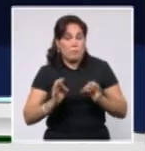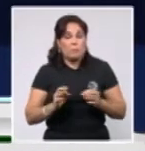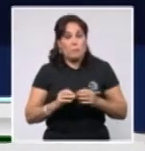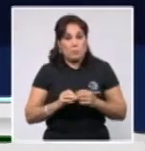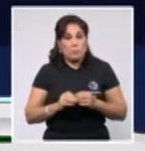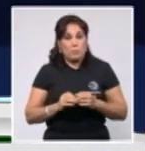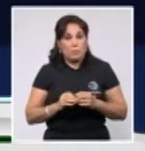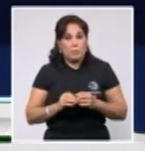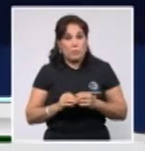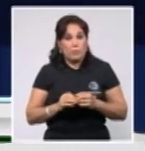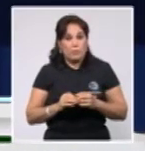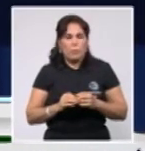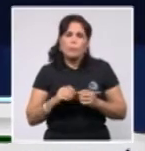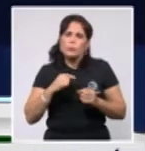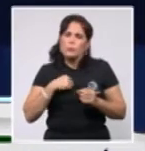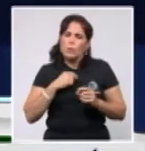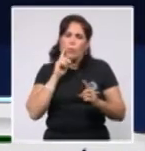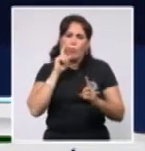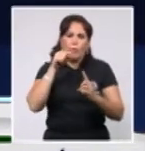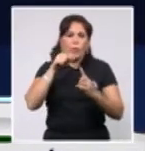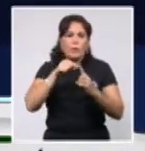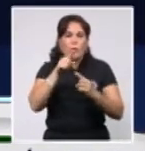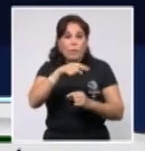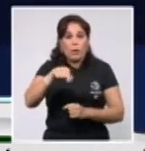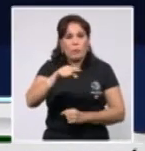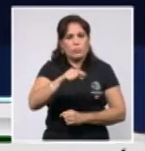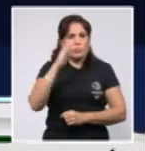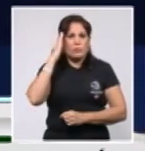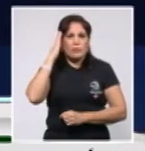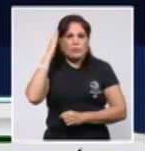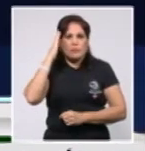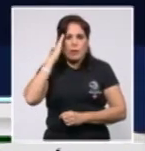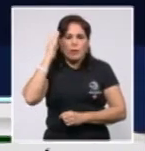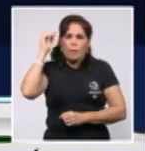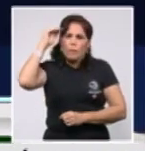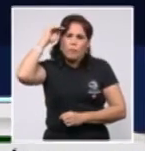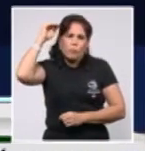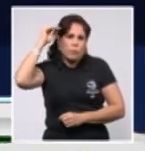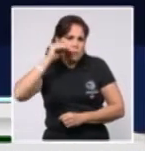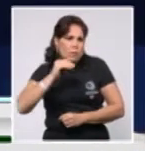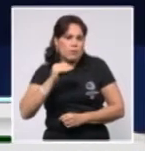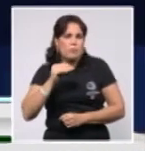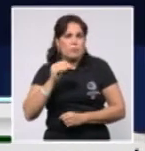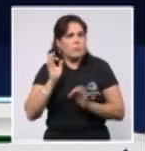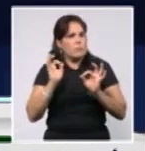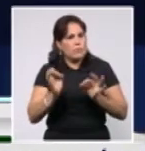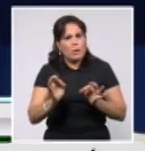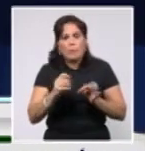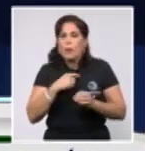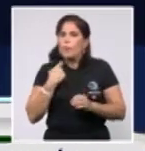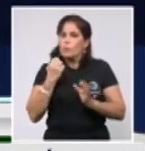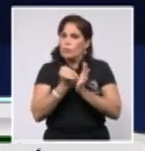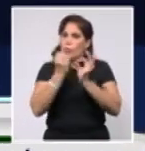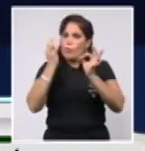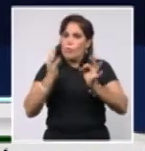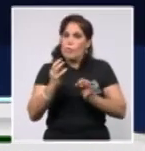for the virus contracted it abroad, meaning that imported cases remain at